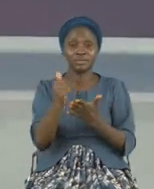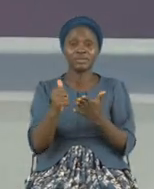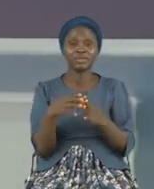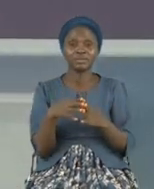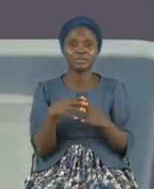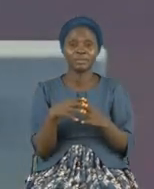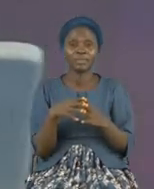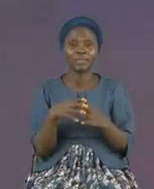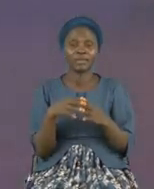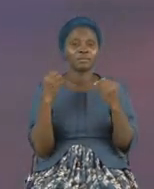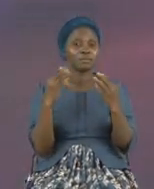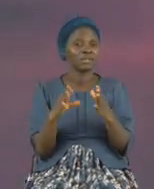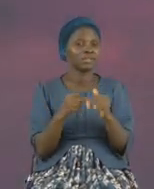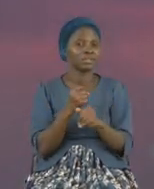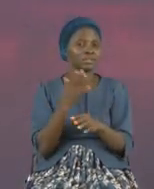Many years ago,